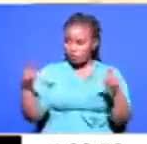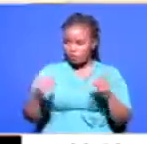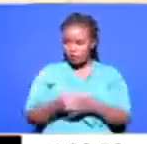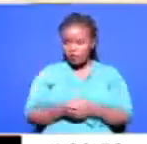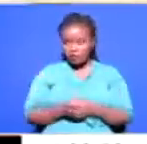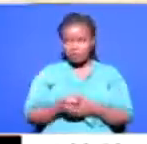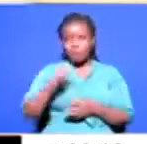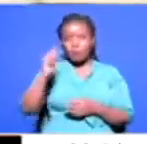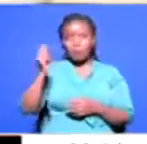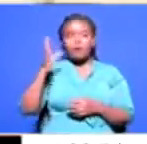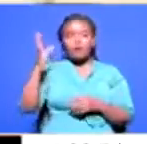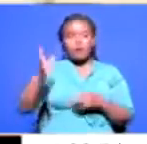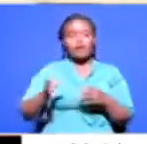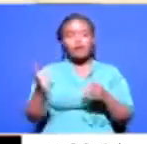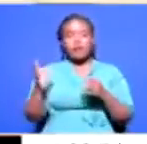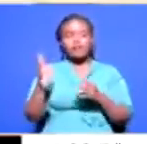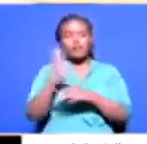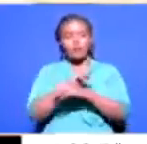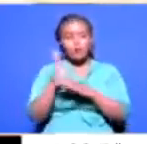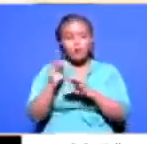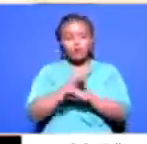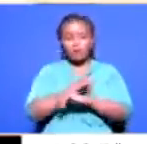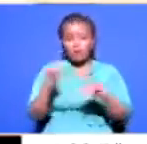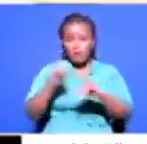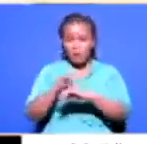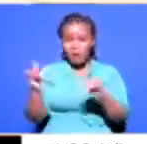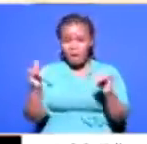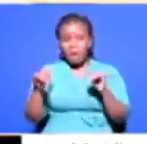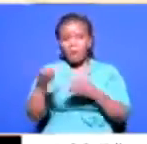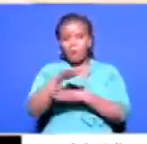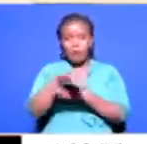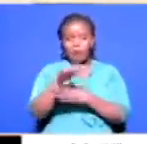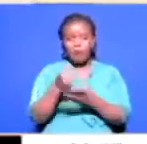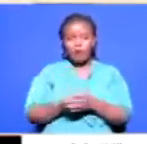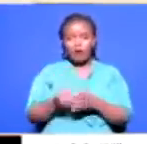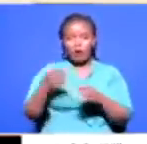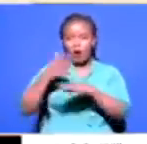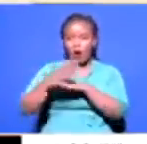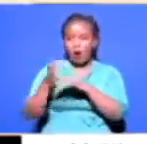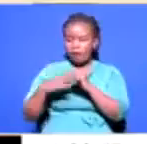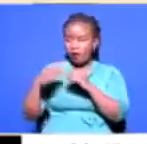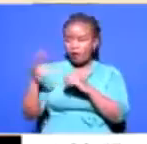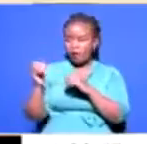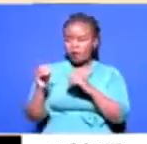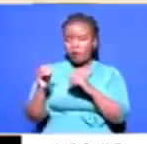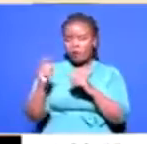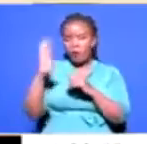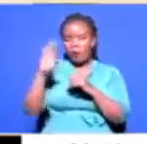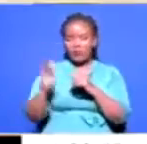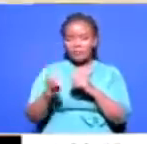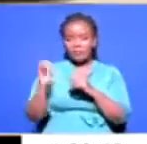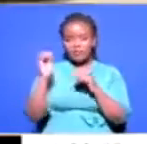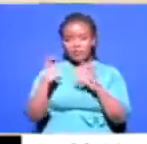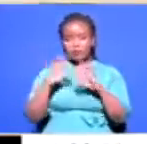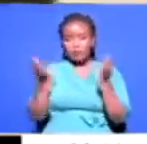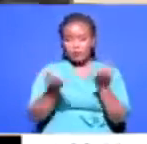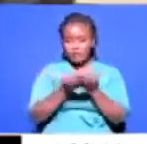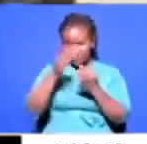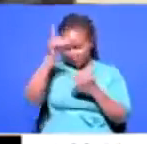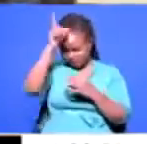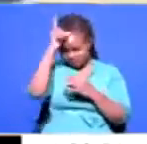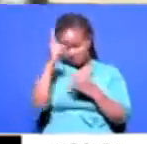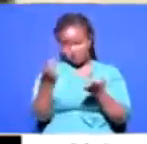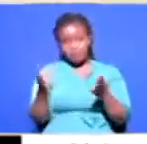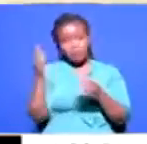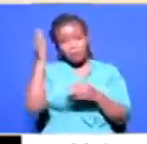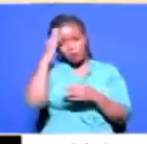clean fuel options has been slow, with over 90% of rural households in the country admitting to using firewood as either their main